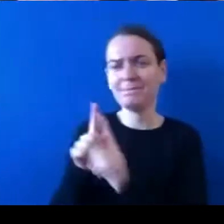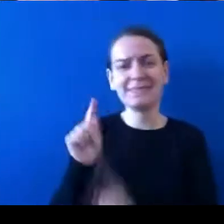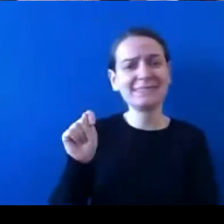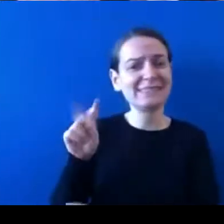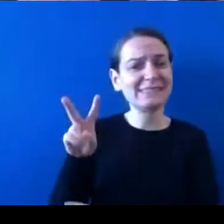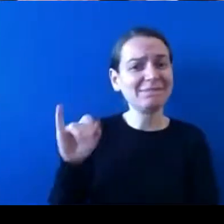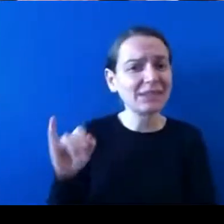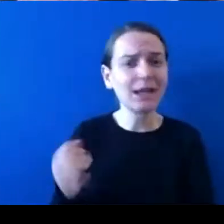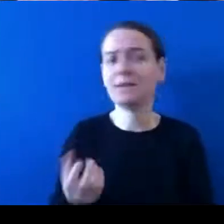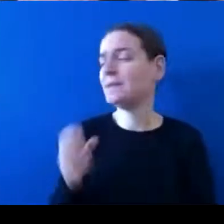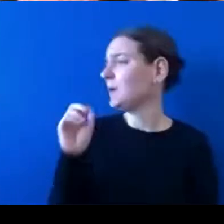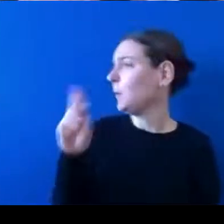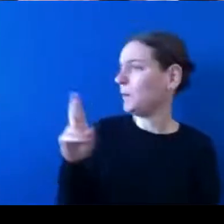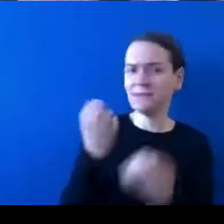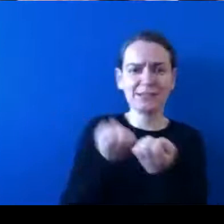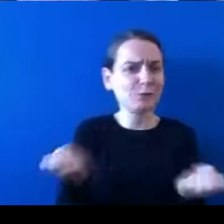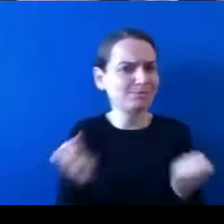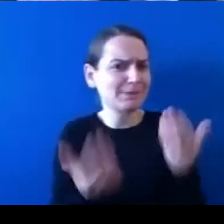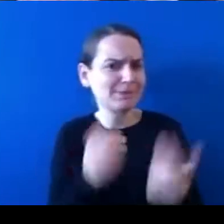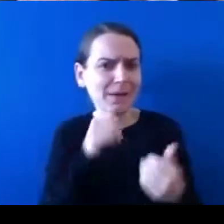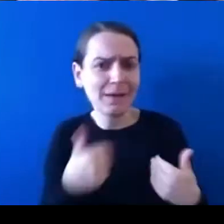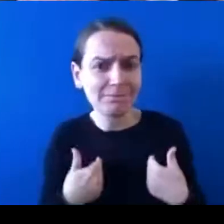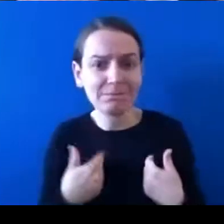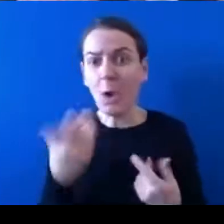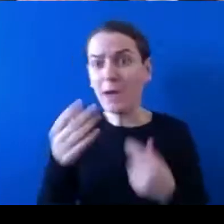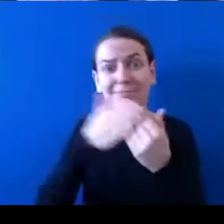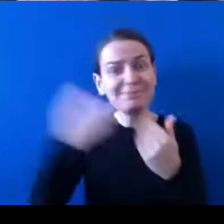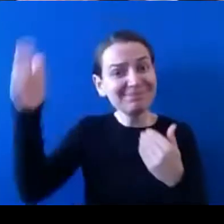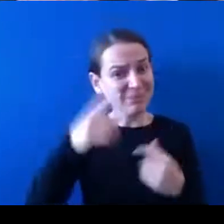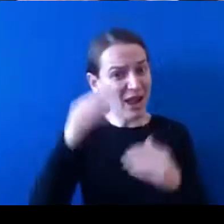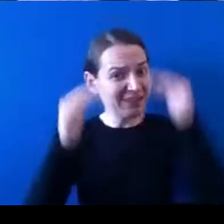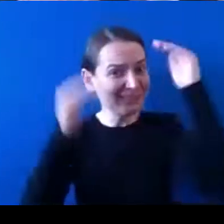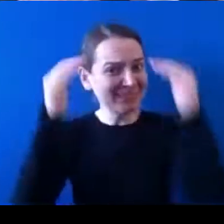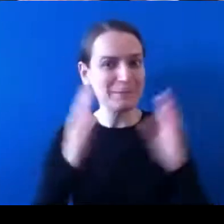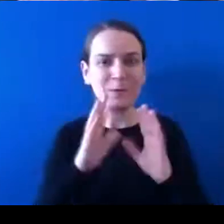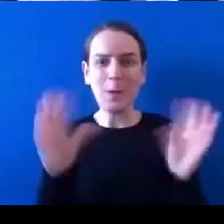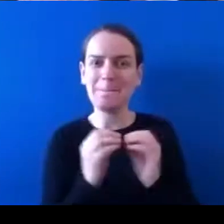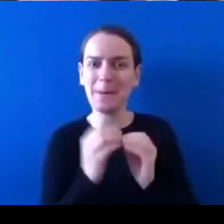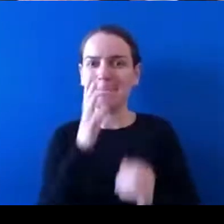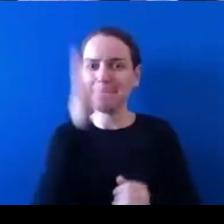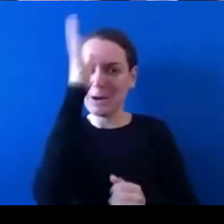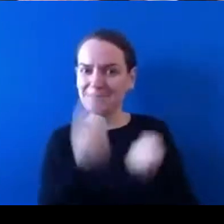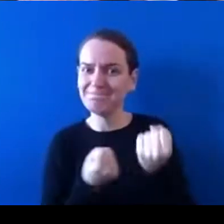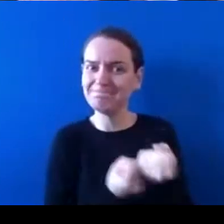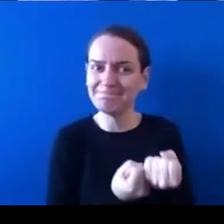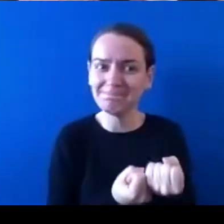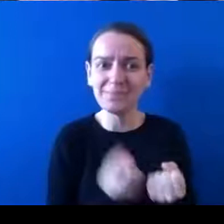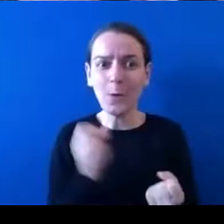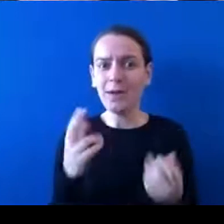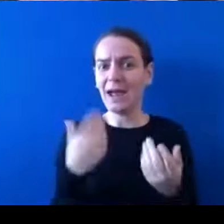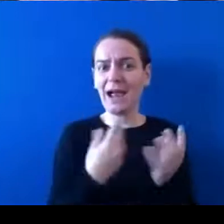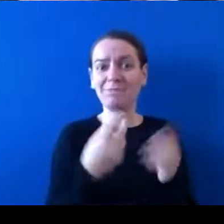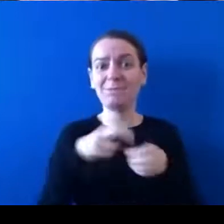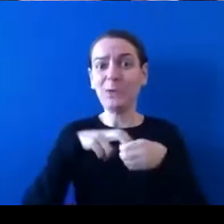parents, no paraprofessionals, and no SPED team to assist them in their